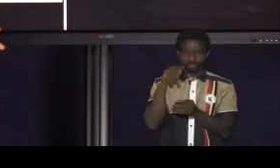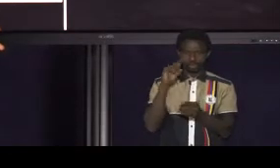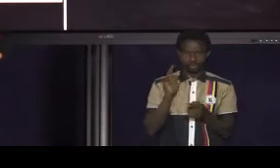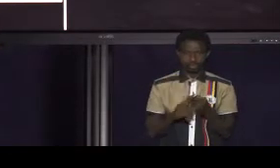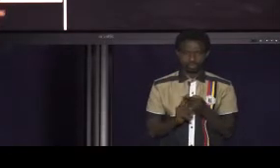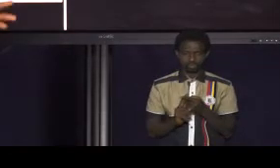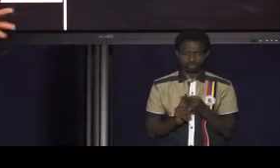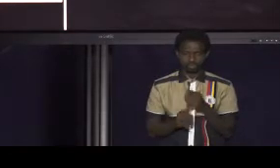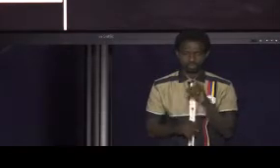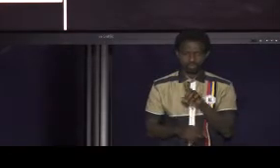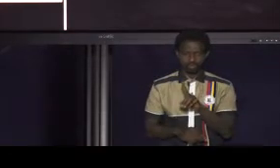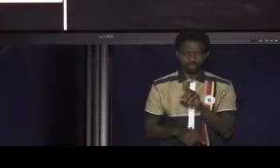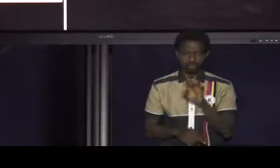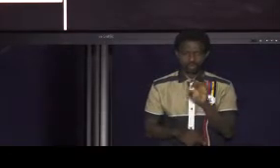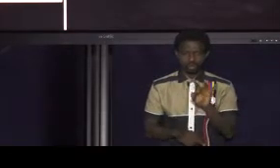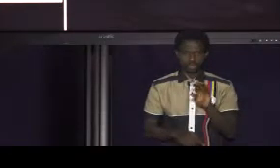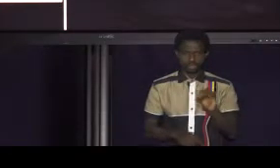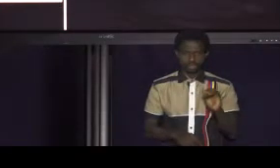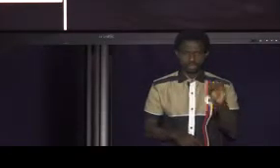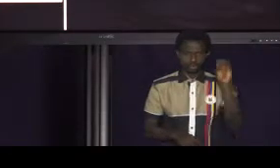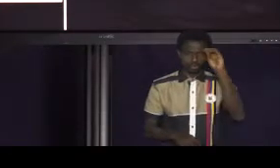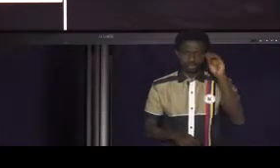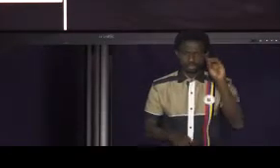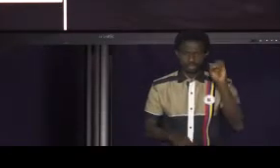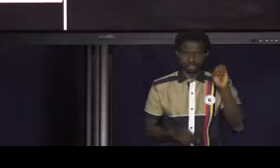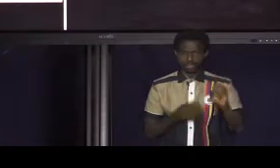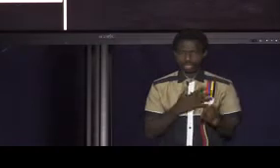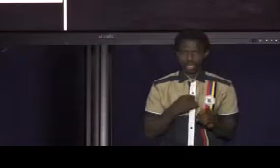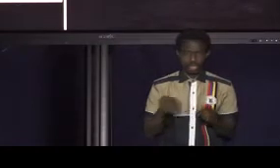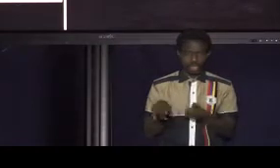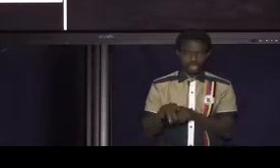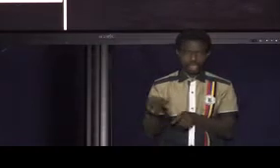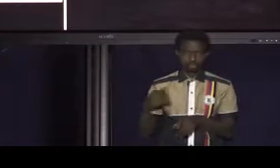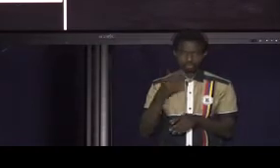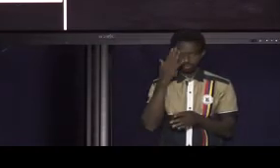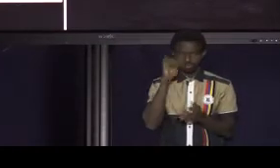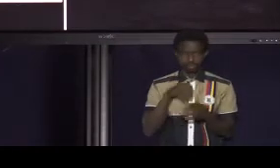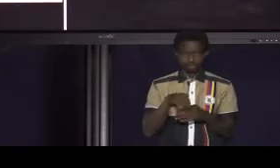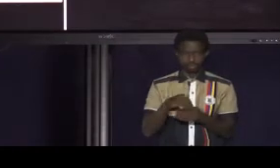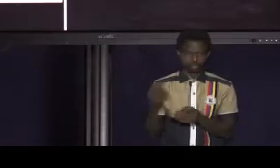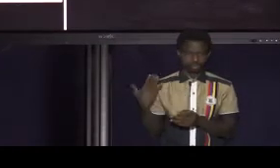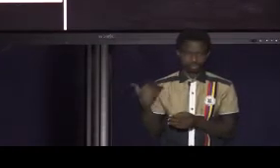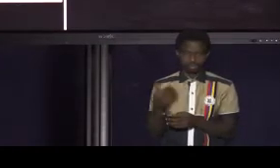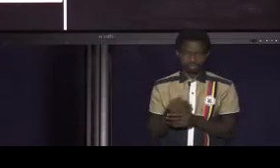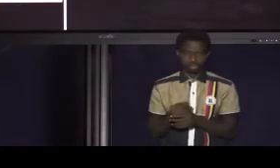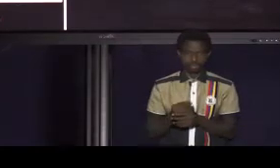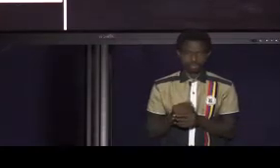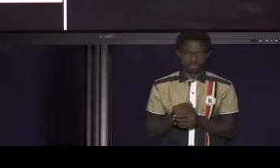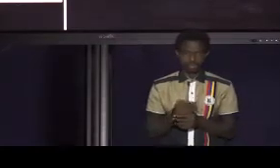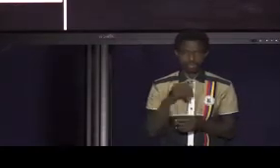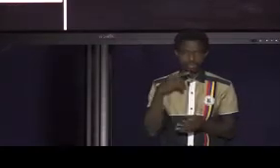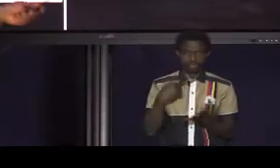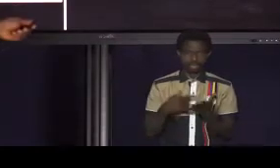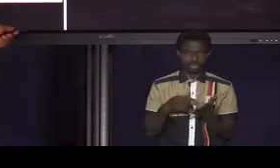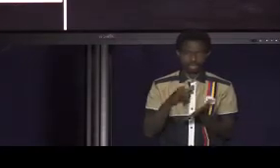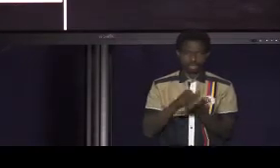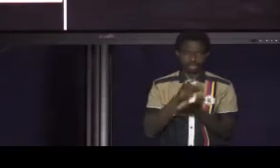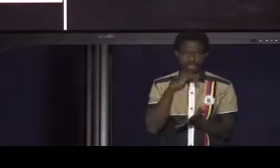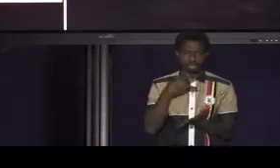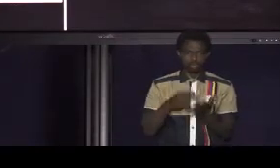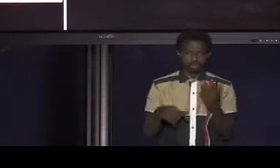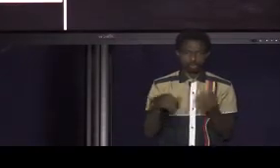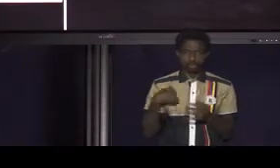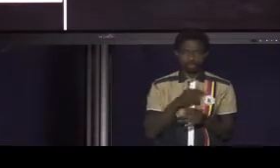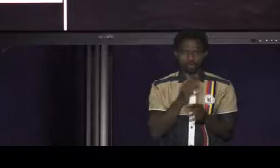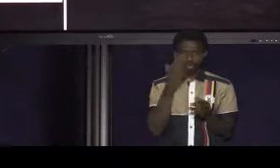what? Of course, that will add up to 180 degrees, as we have discovered in the previous slide. So that is exactly what we know, and